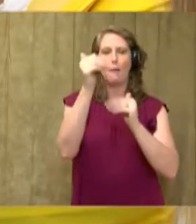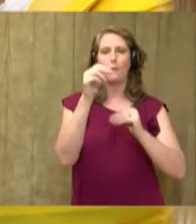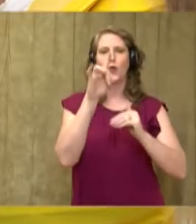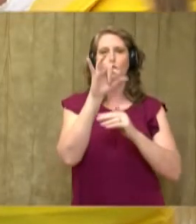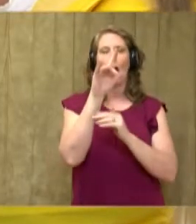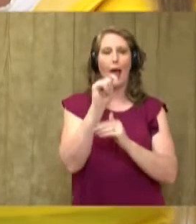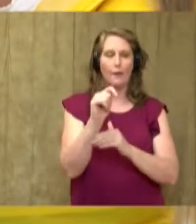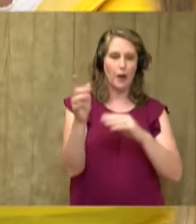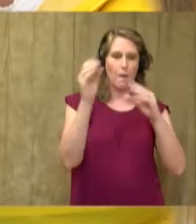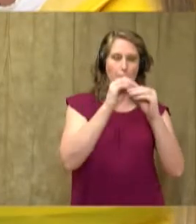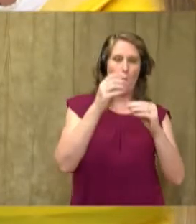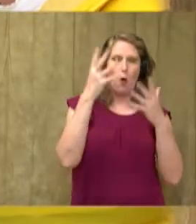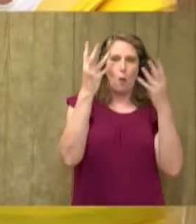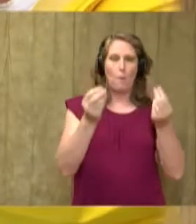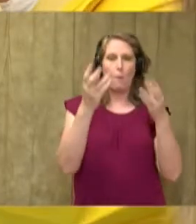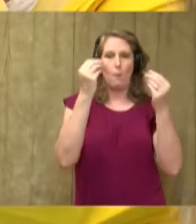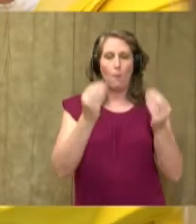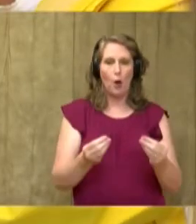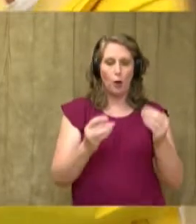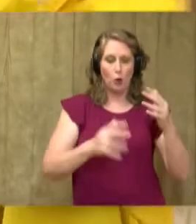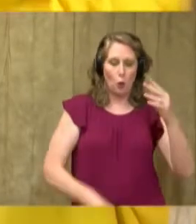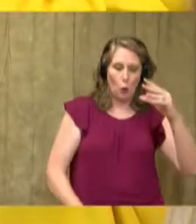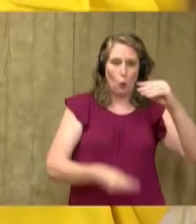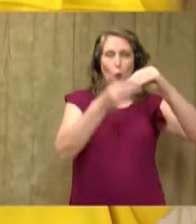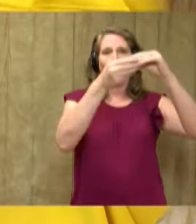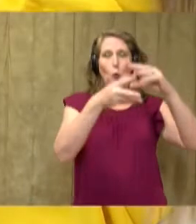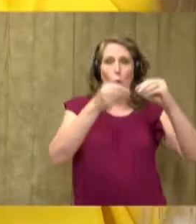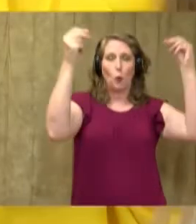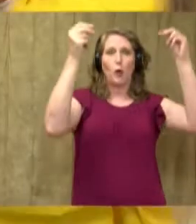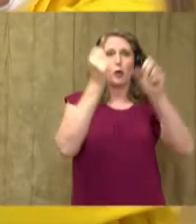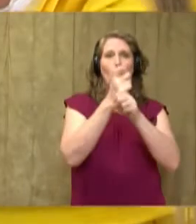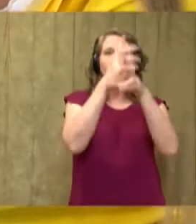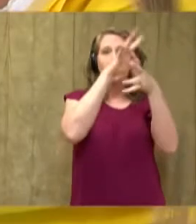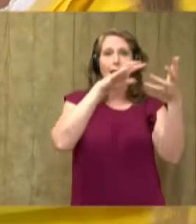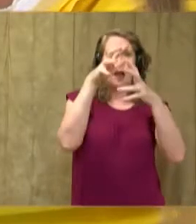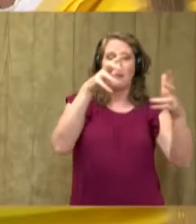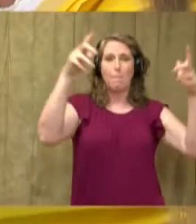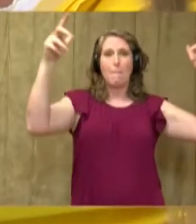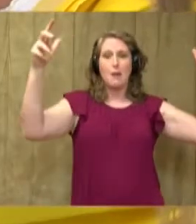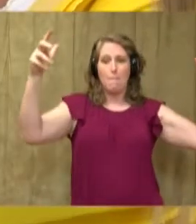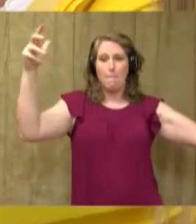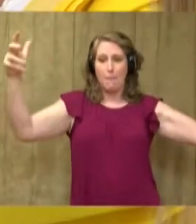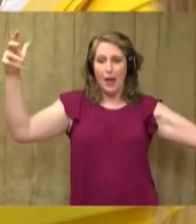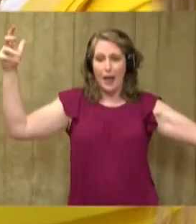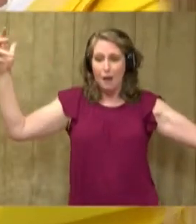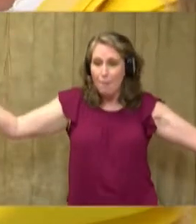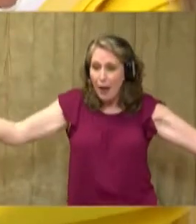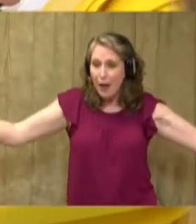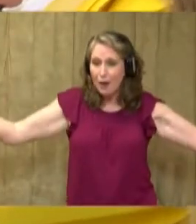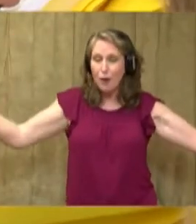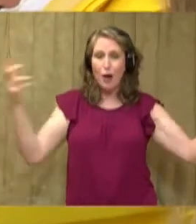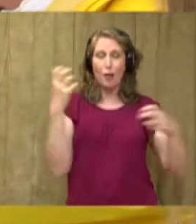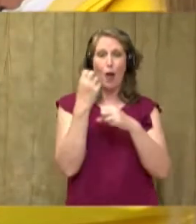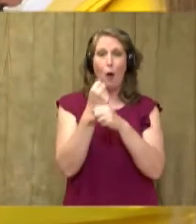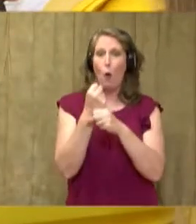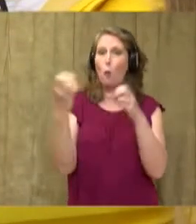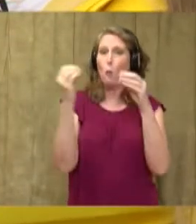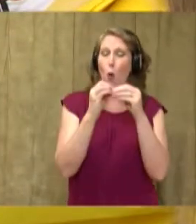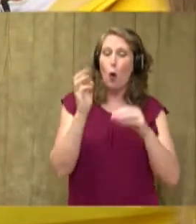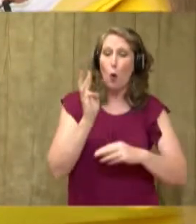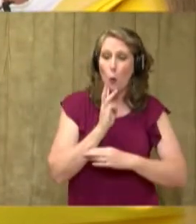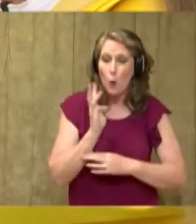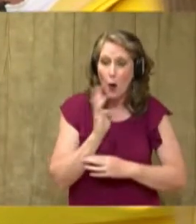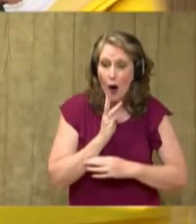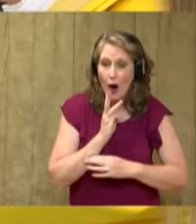more moisture rises, creating even larger cumulonimbus clouds that hold even more water.